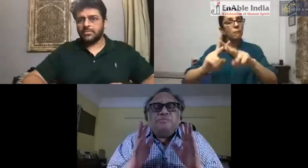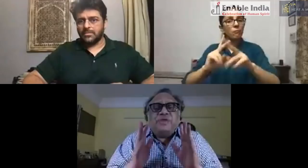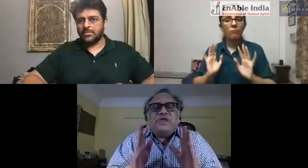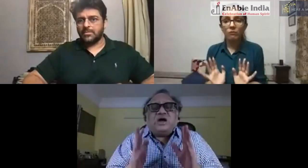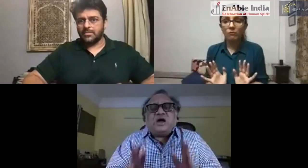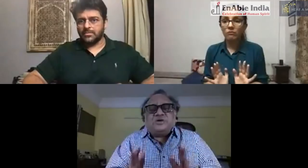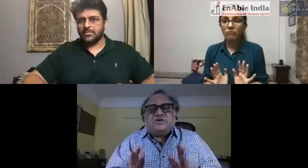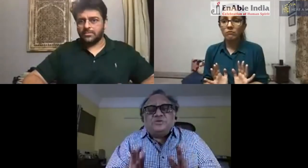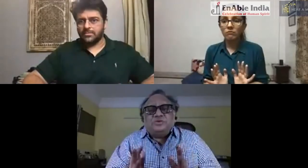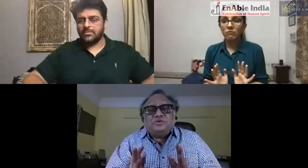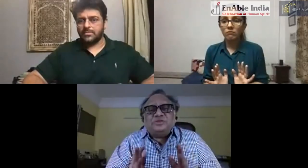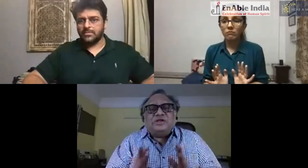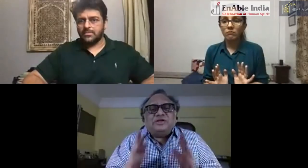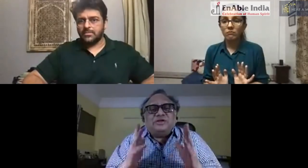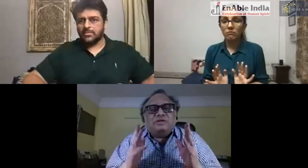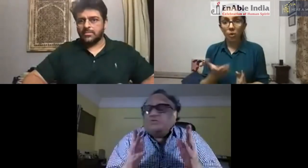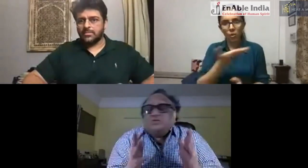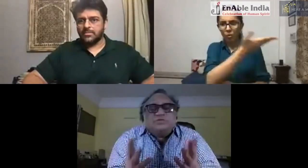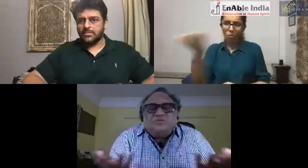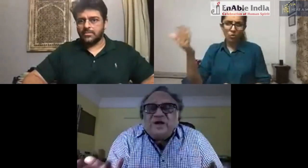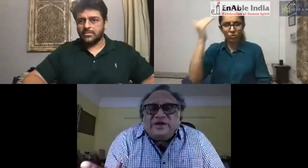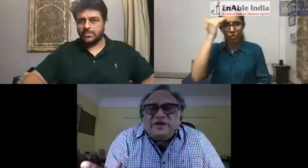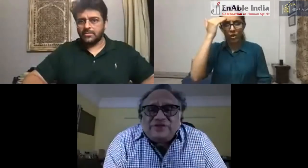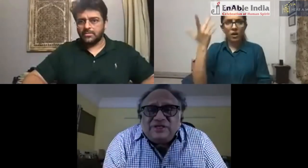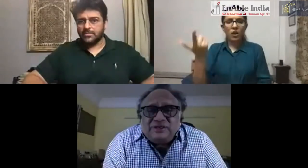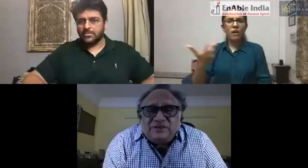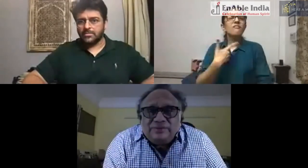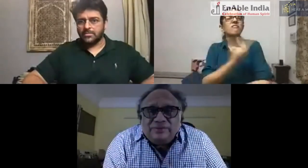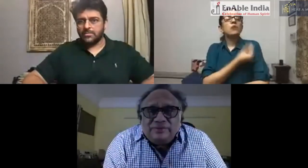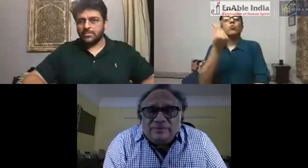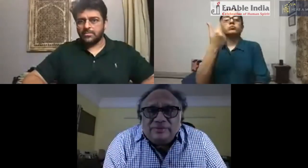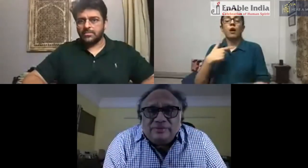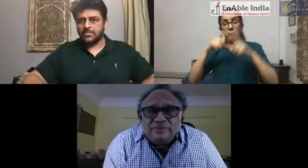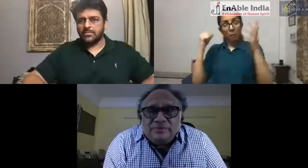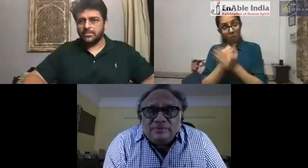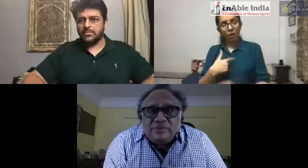You may argue that then why take vaccine?